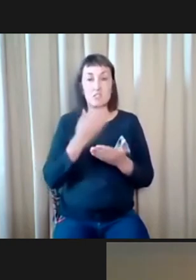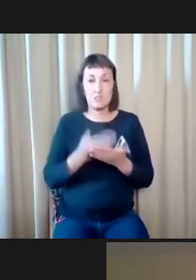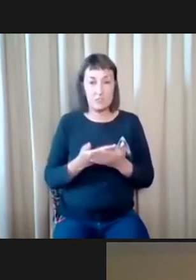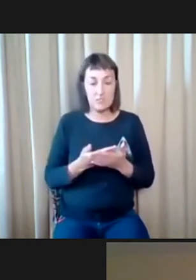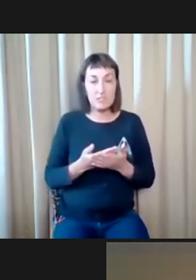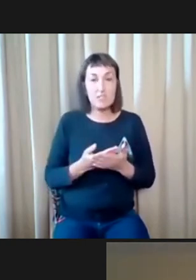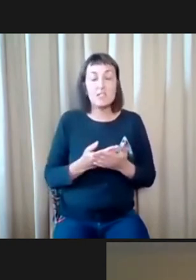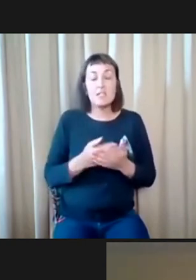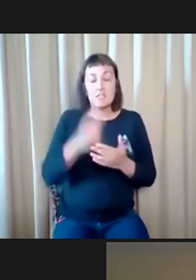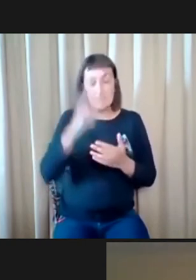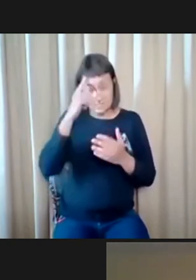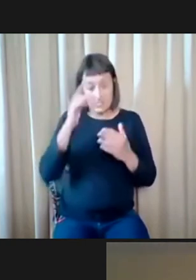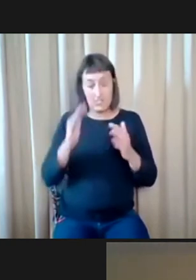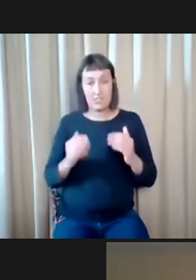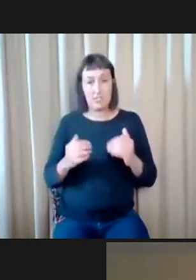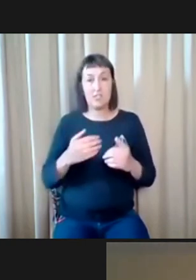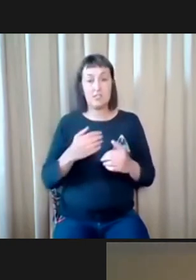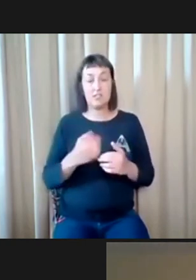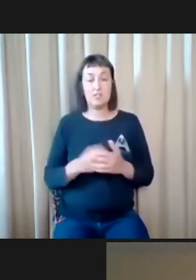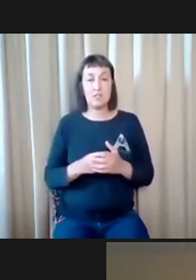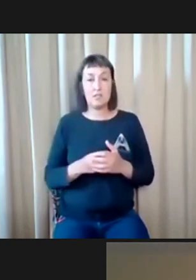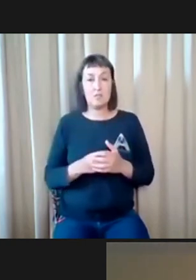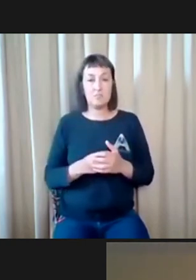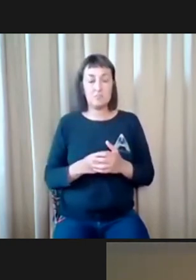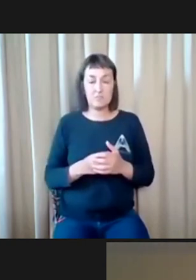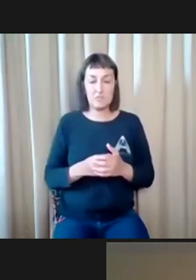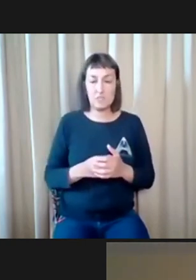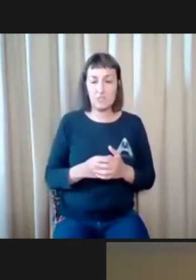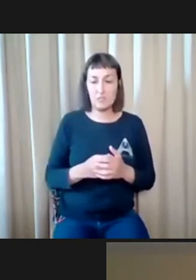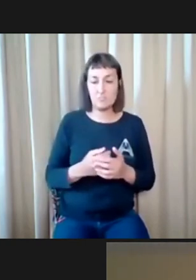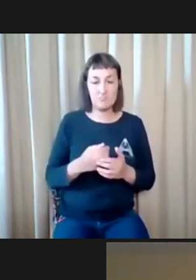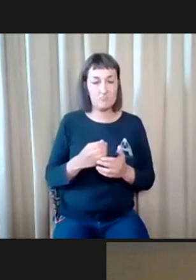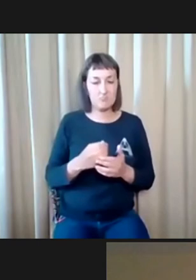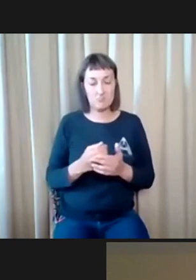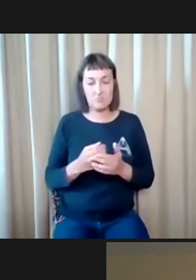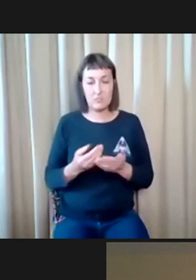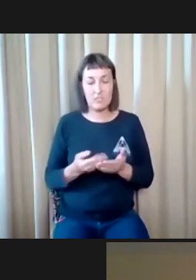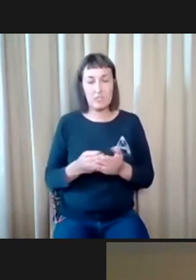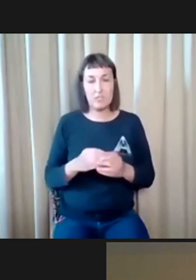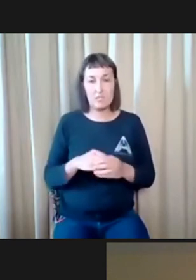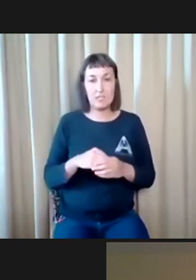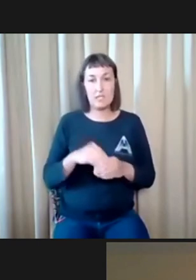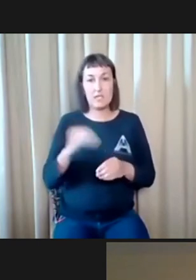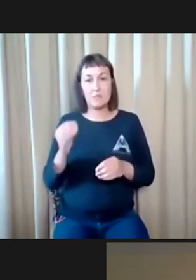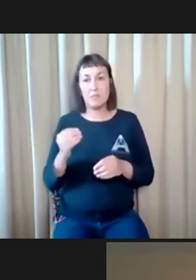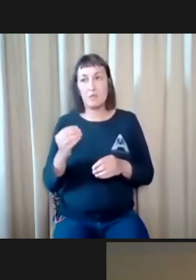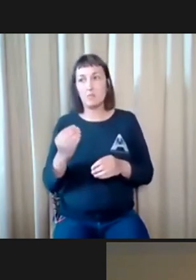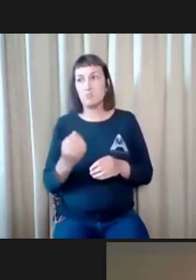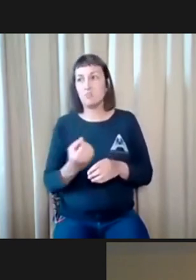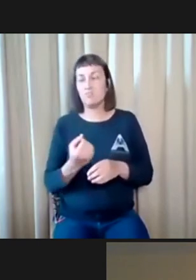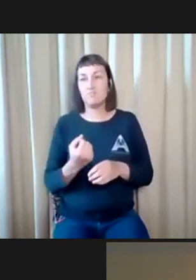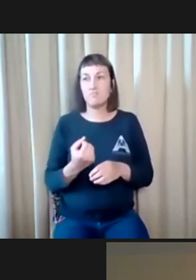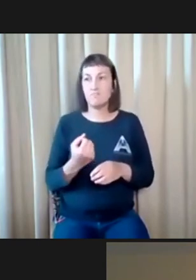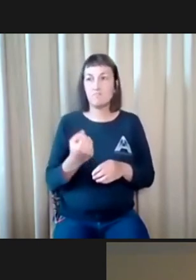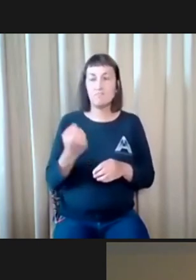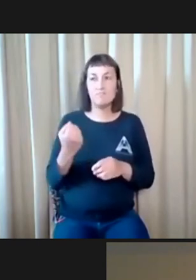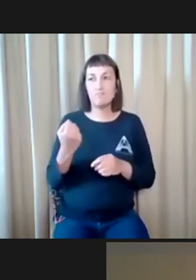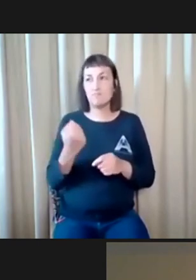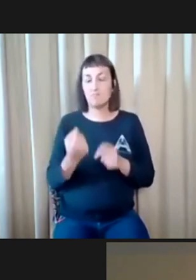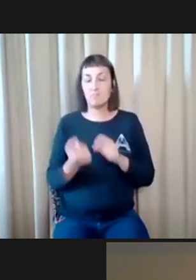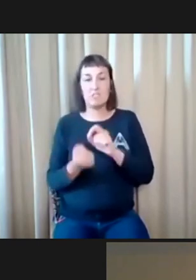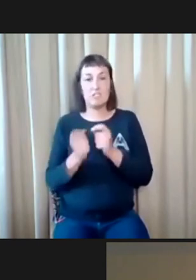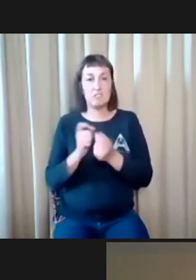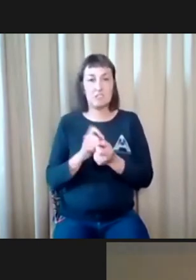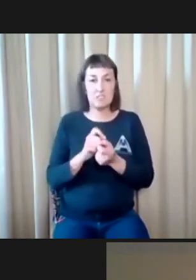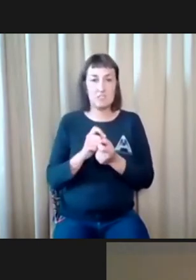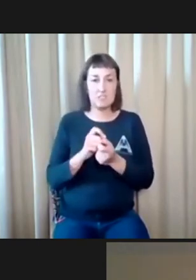hope, but because, you know, this came out quite some time ago and a lot has shifted, you know, the momentum has shifted since then. It's a fantastic article. I